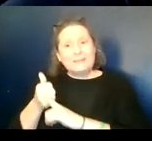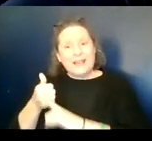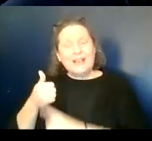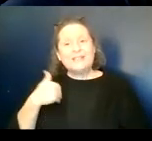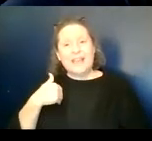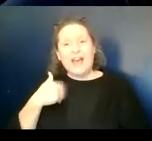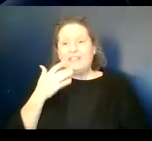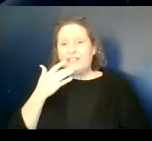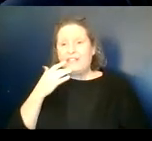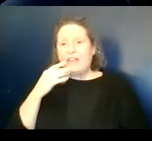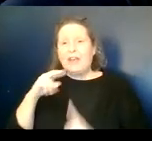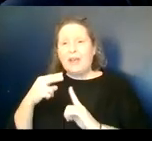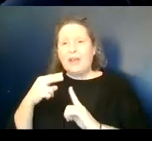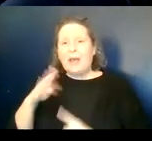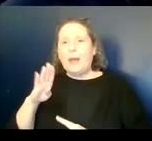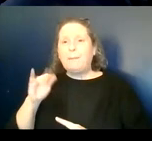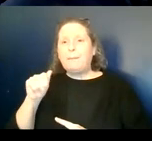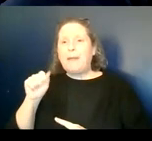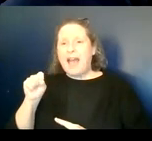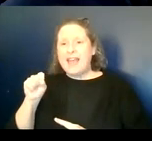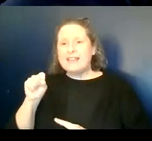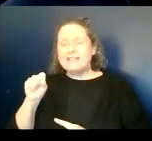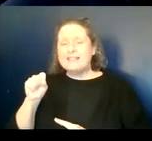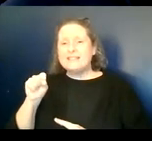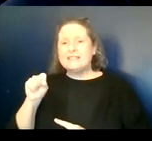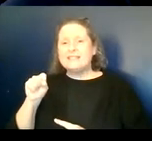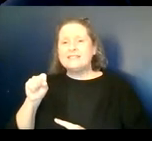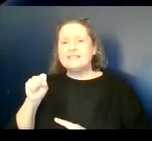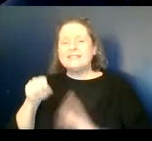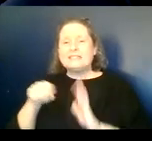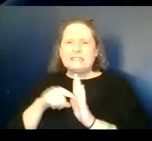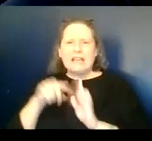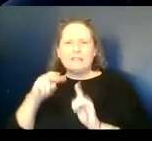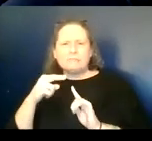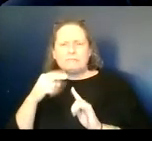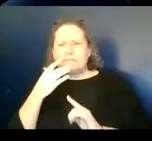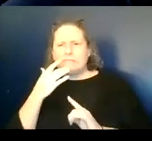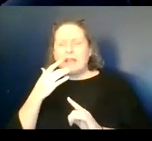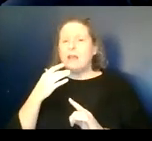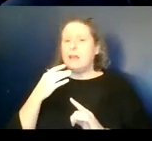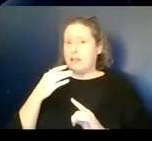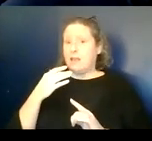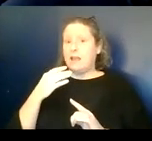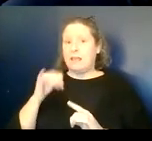biases too, that is rooted in what we have learned